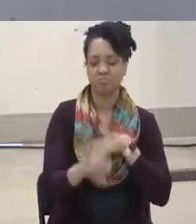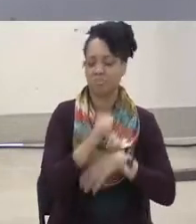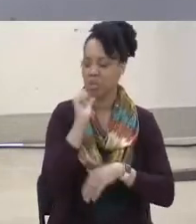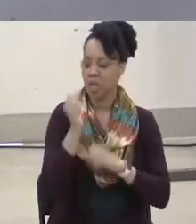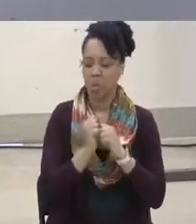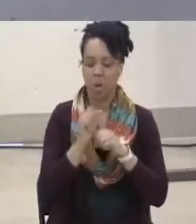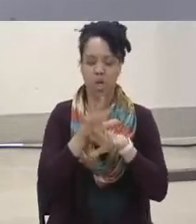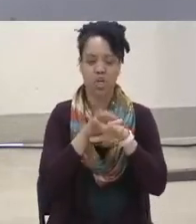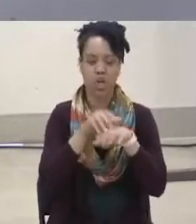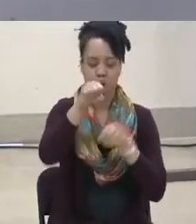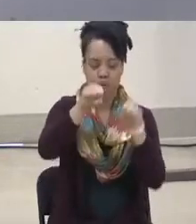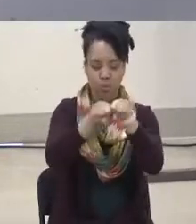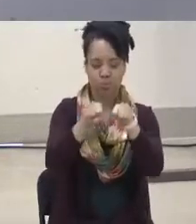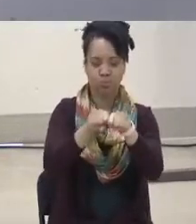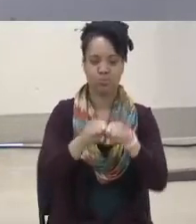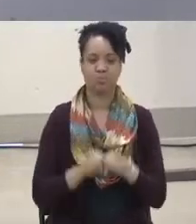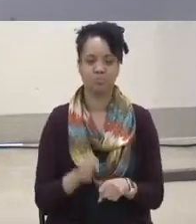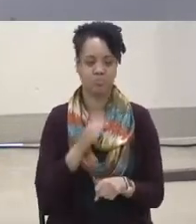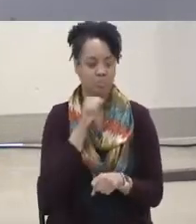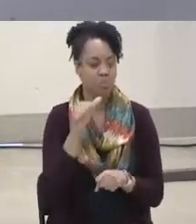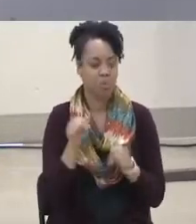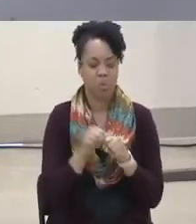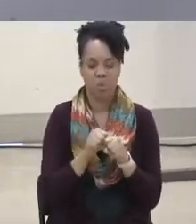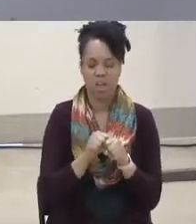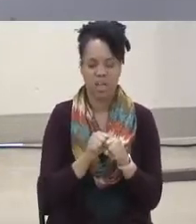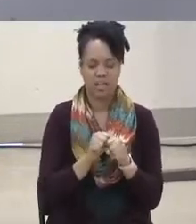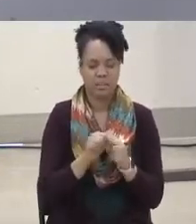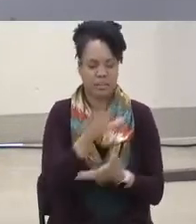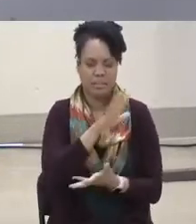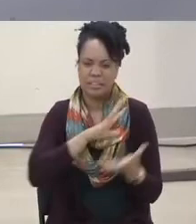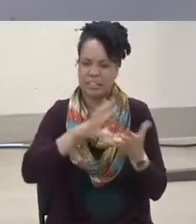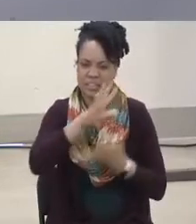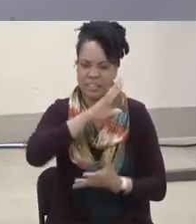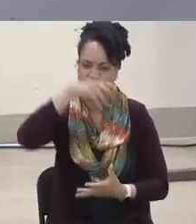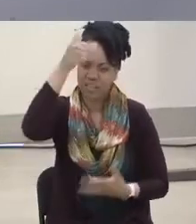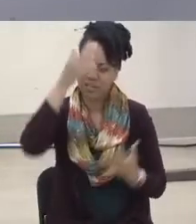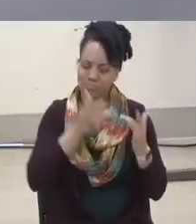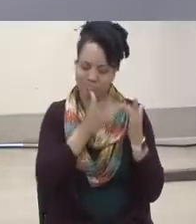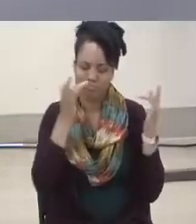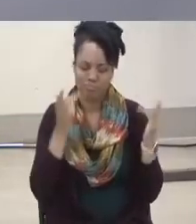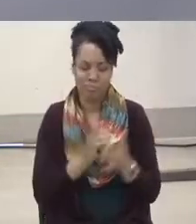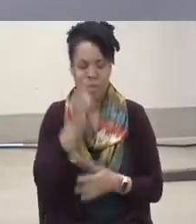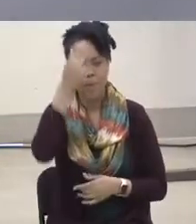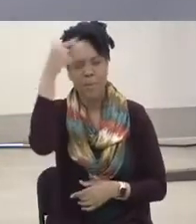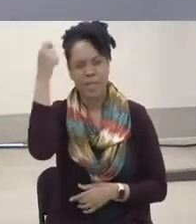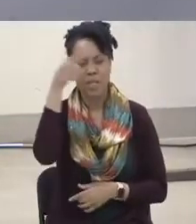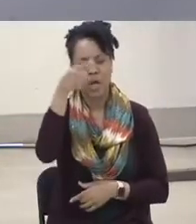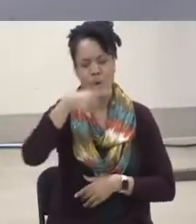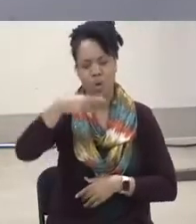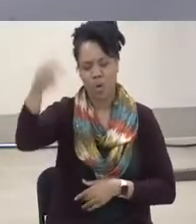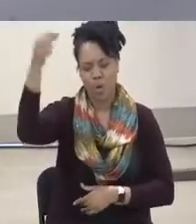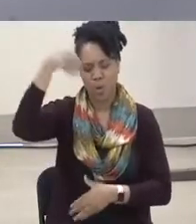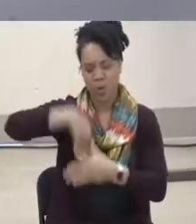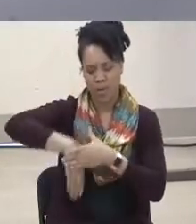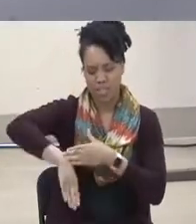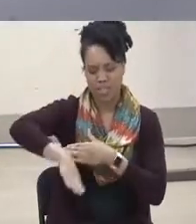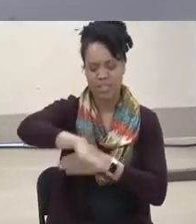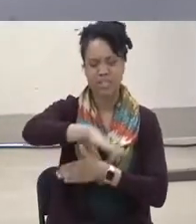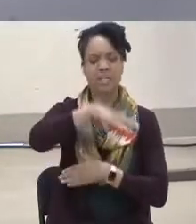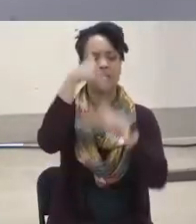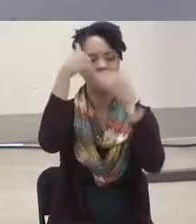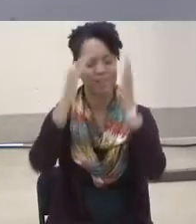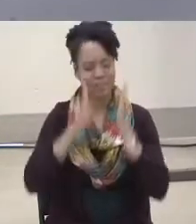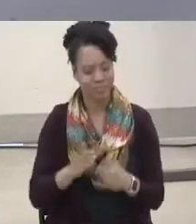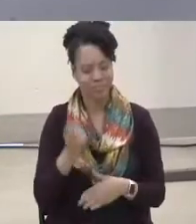dirty shoes, con zapatos sucios not with a messed up heart, o con un corazón en desorden, because you're going into the